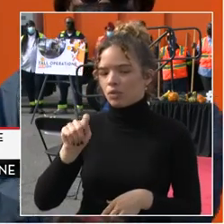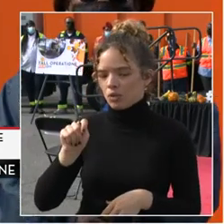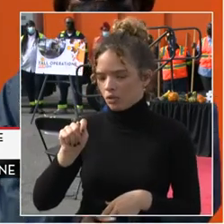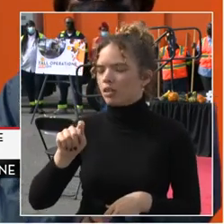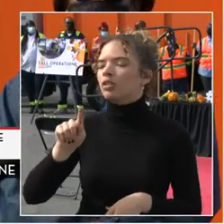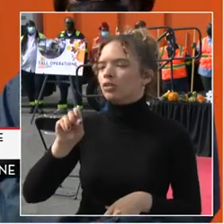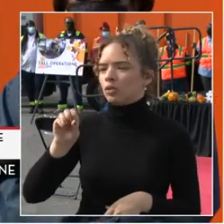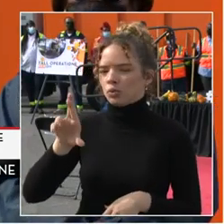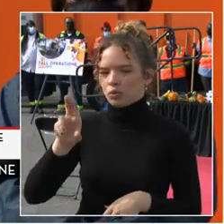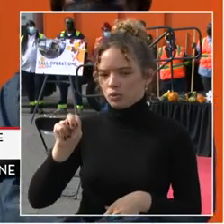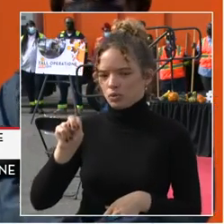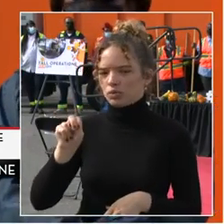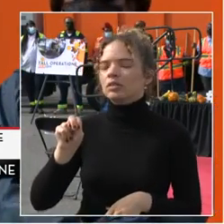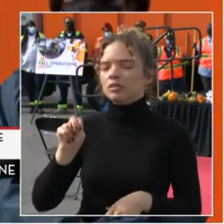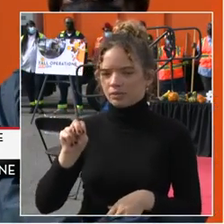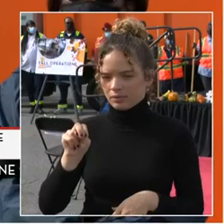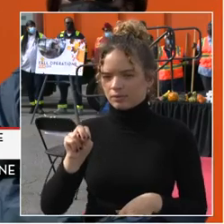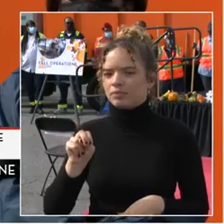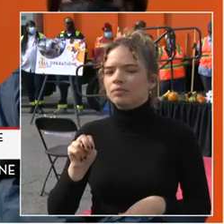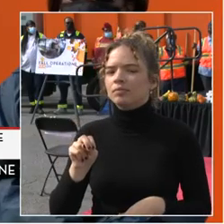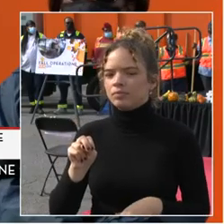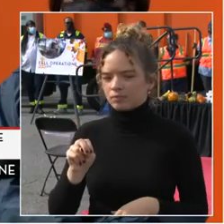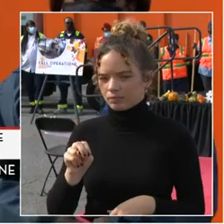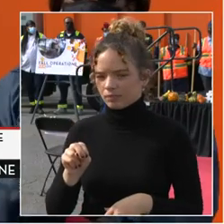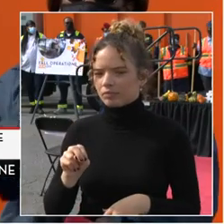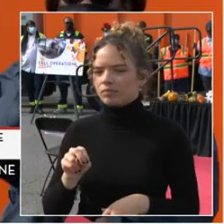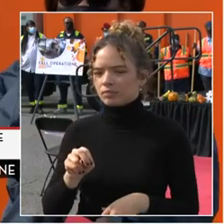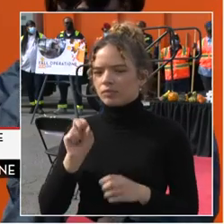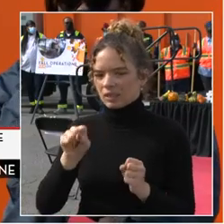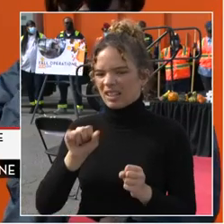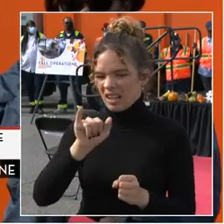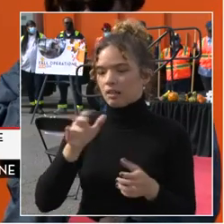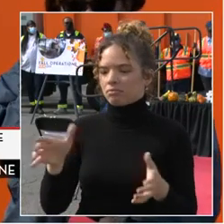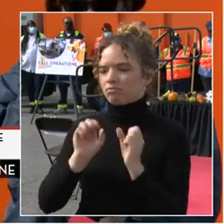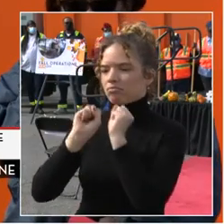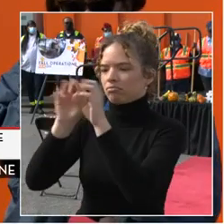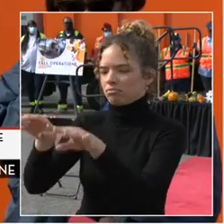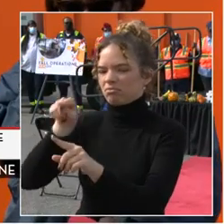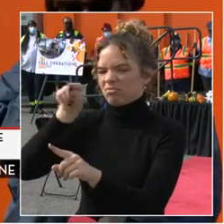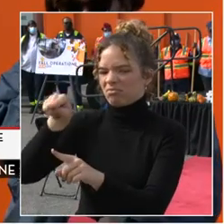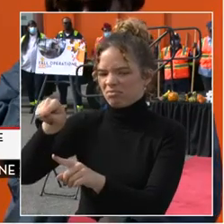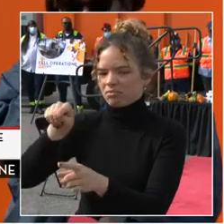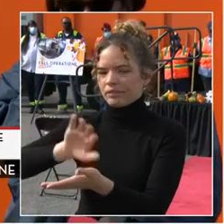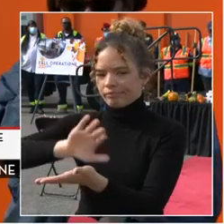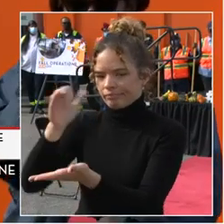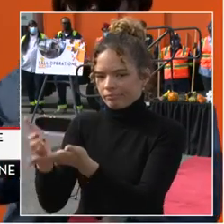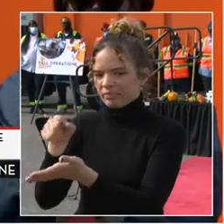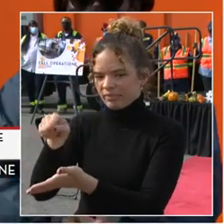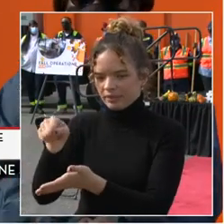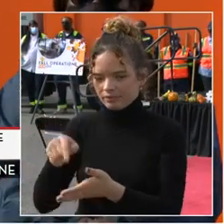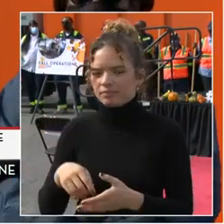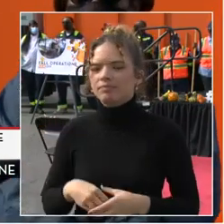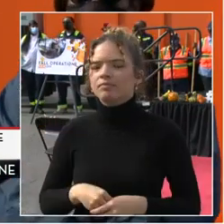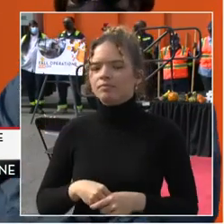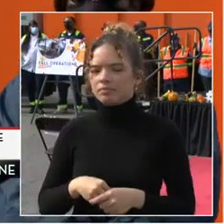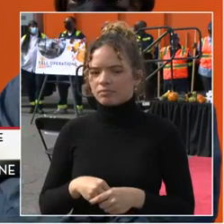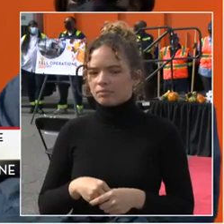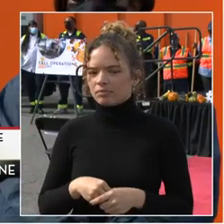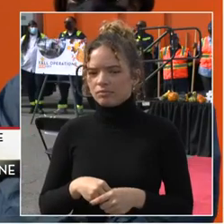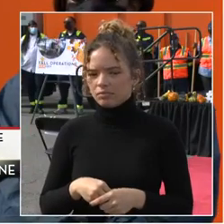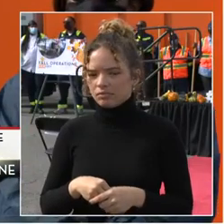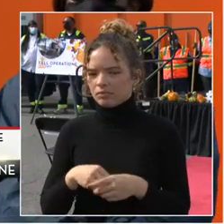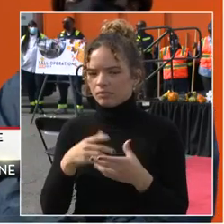follow the rules to make it easy for our teams, because if everybody on every block is doing something